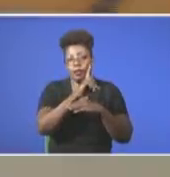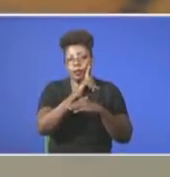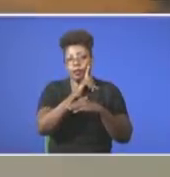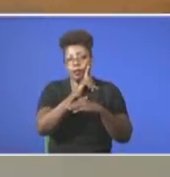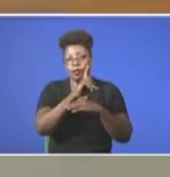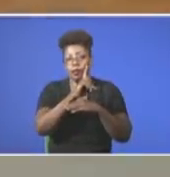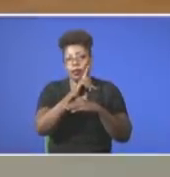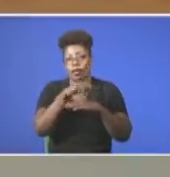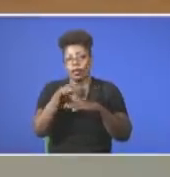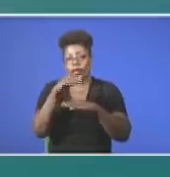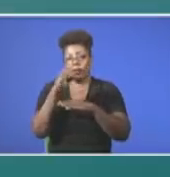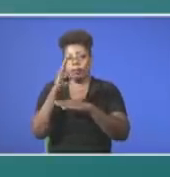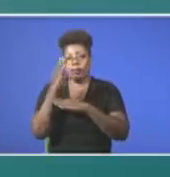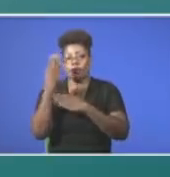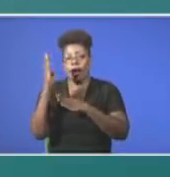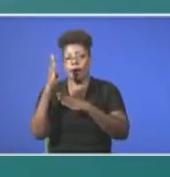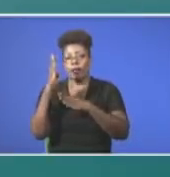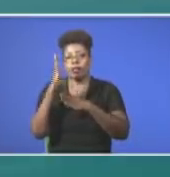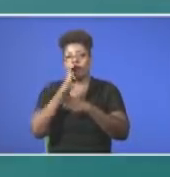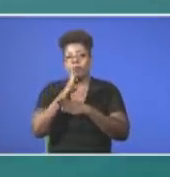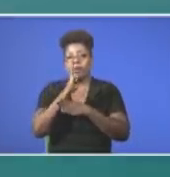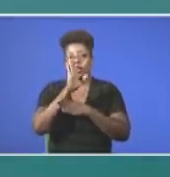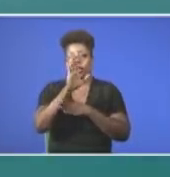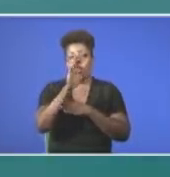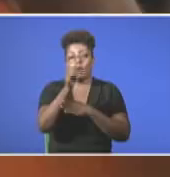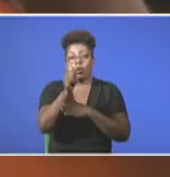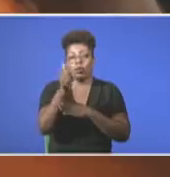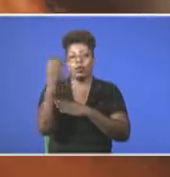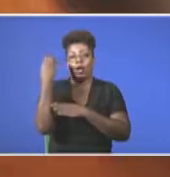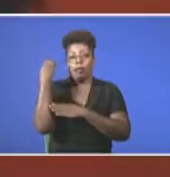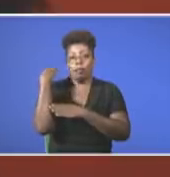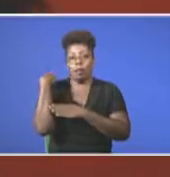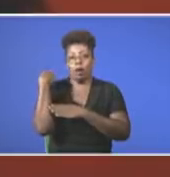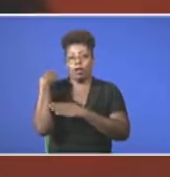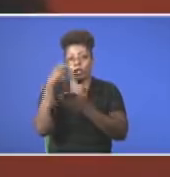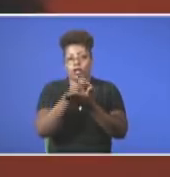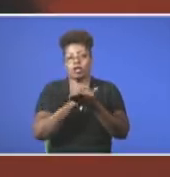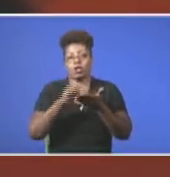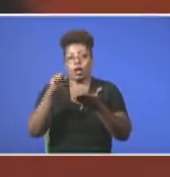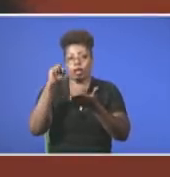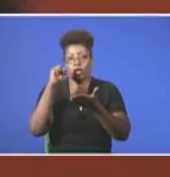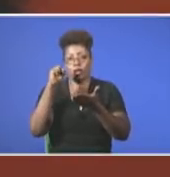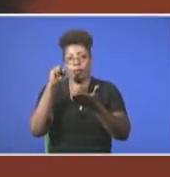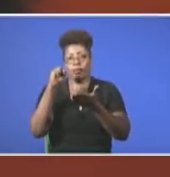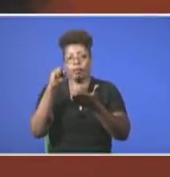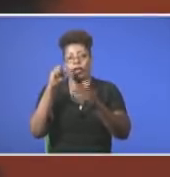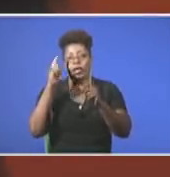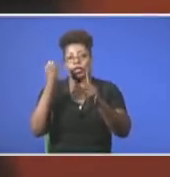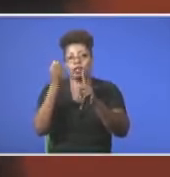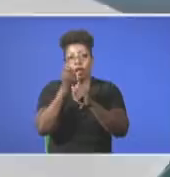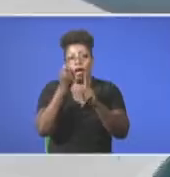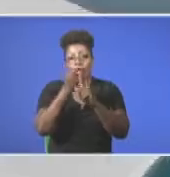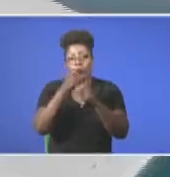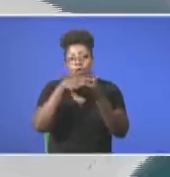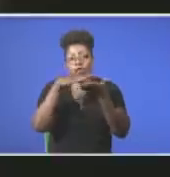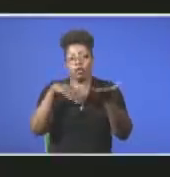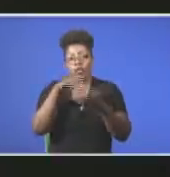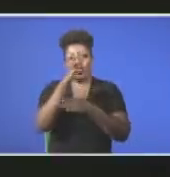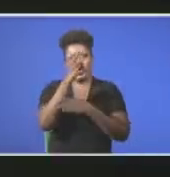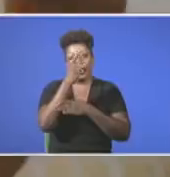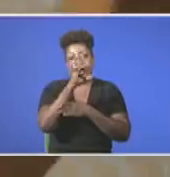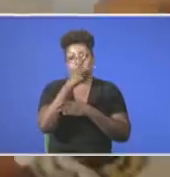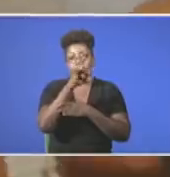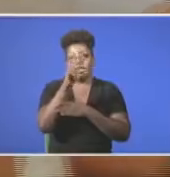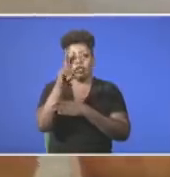the Bahamas Be Your Own Boss Scholarship. The scholarship is geared toward providing students, mainly between the ages of 18 through 25 years old, with